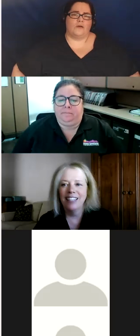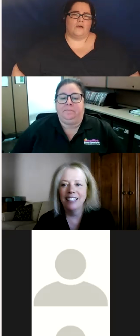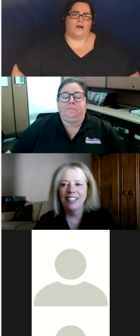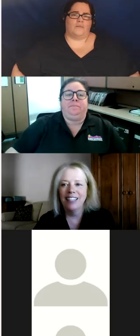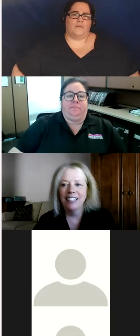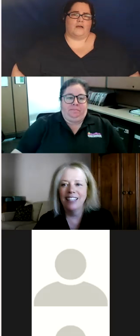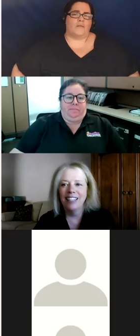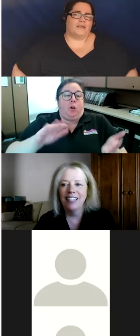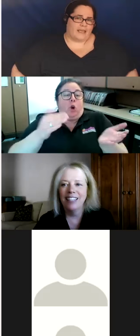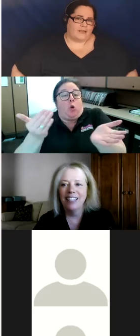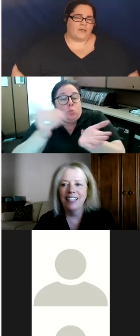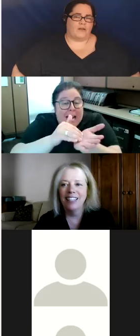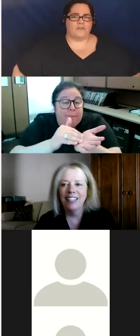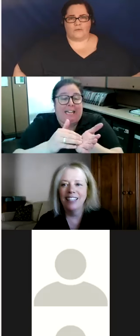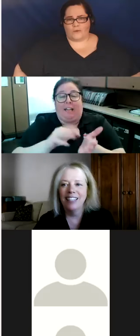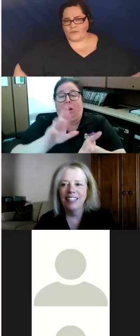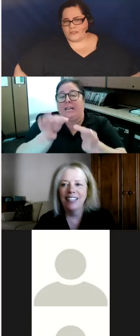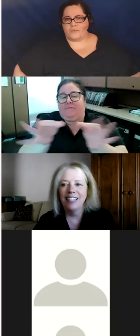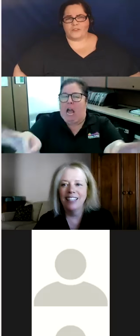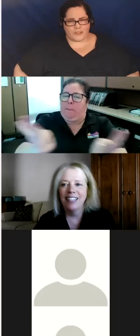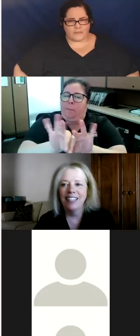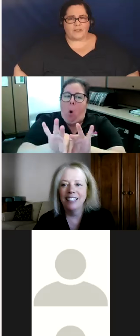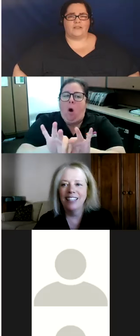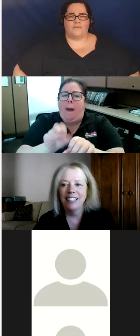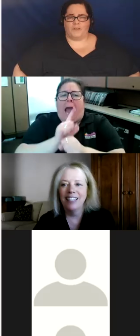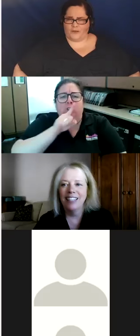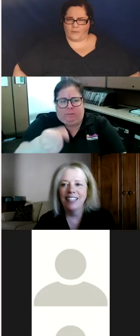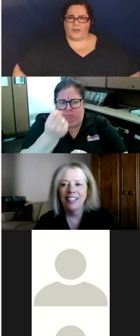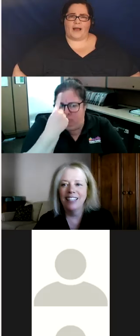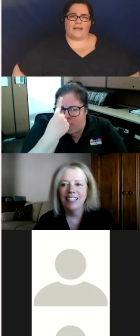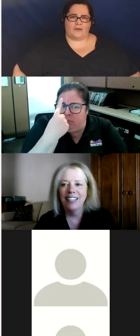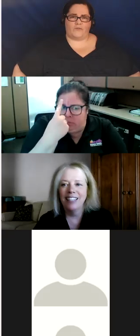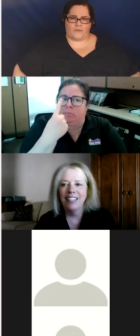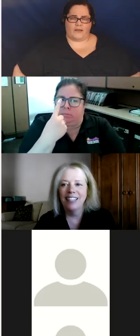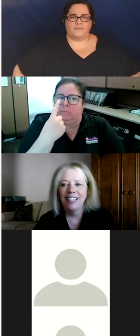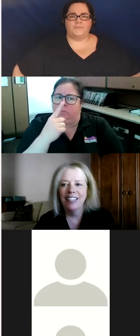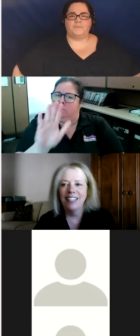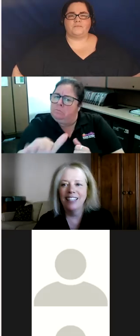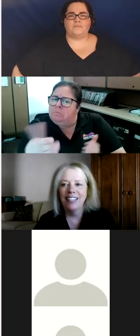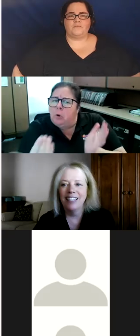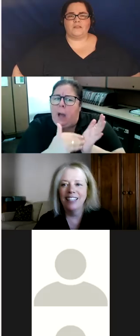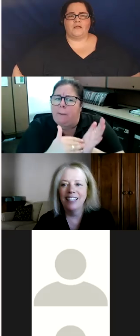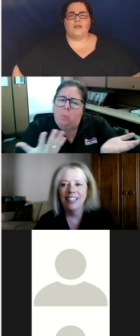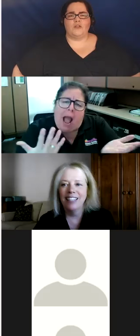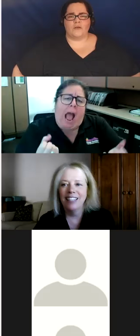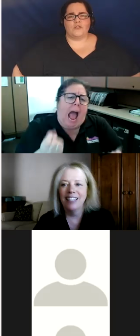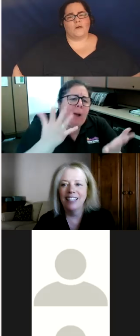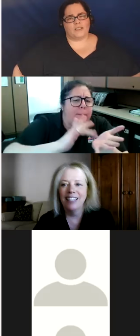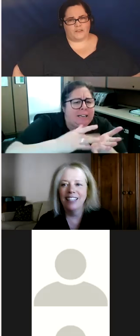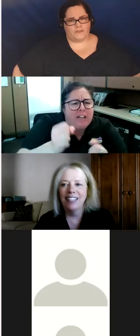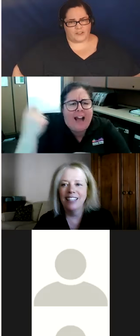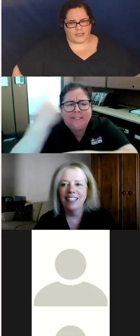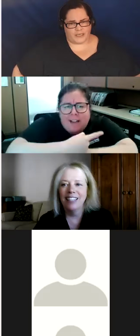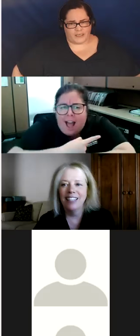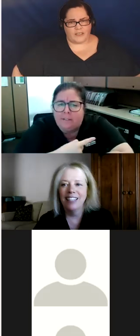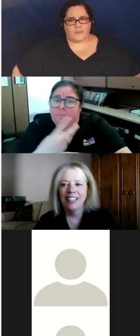too complicated, but also don't go too simple. Start in the middle and then figure out where you're at and go from there. You also want to